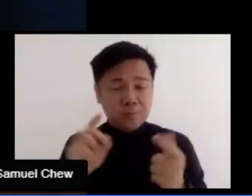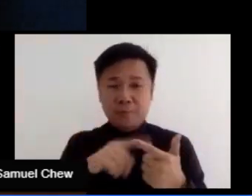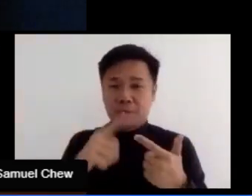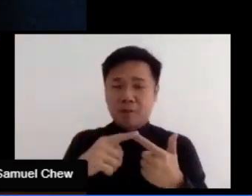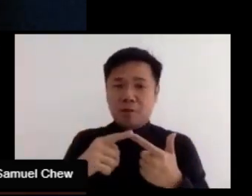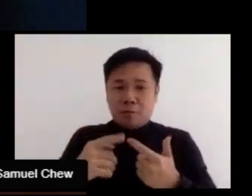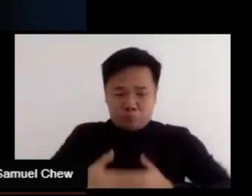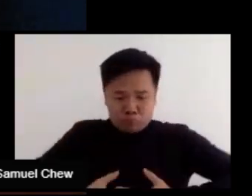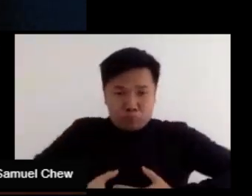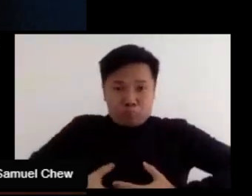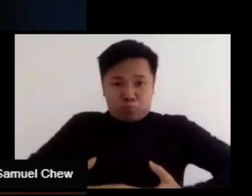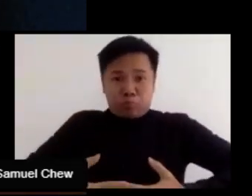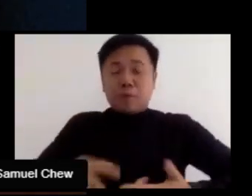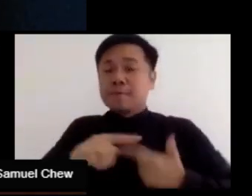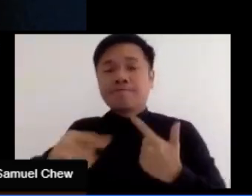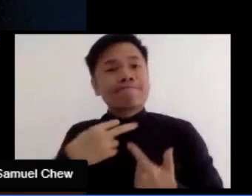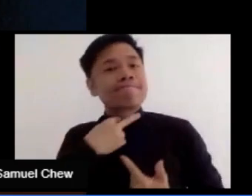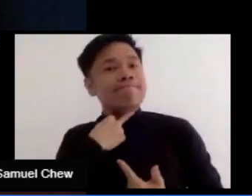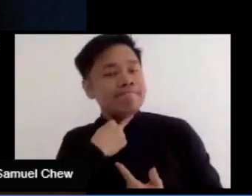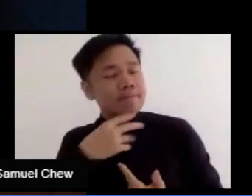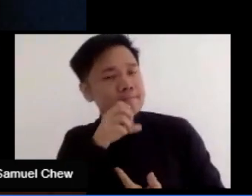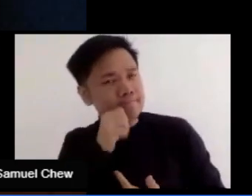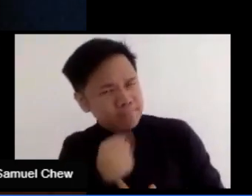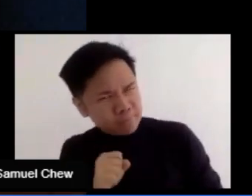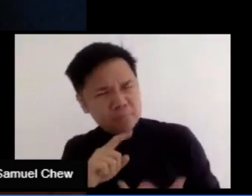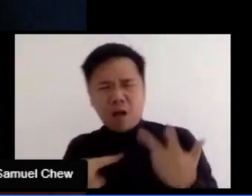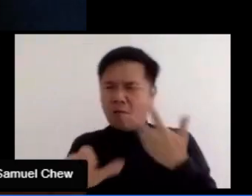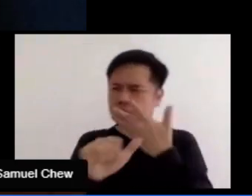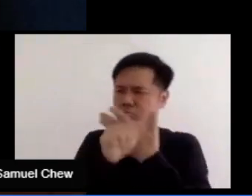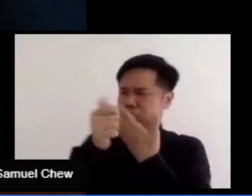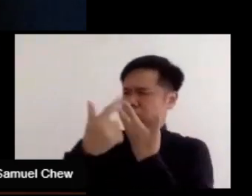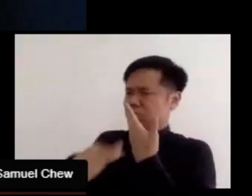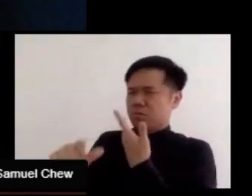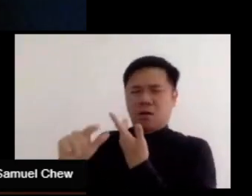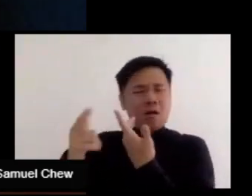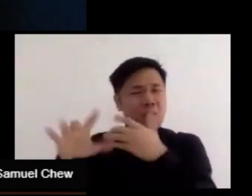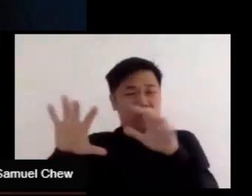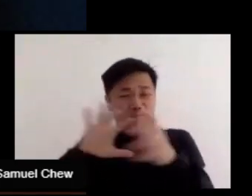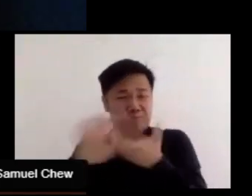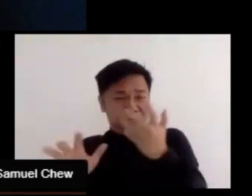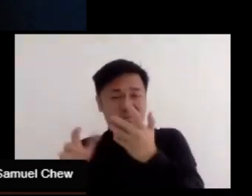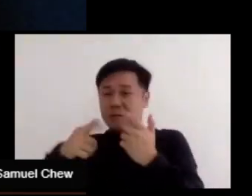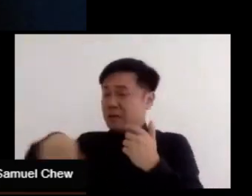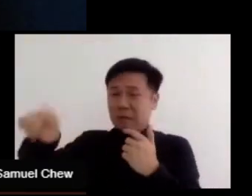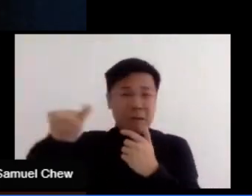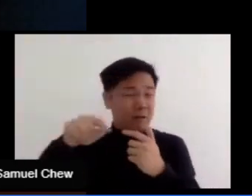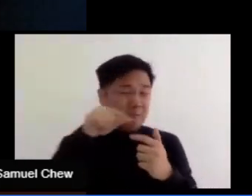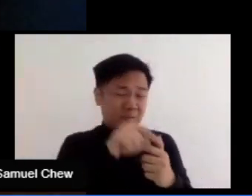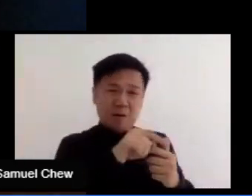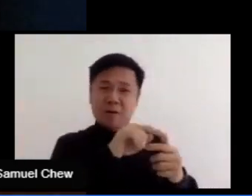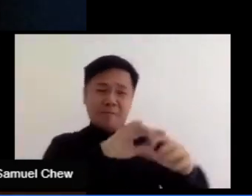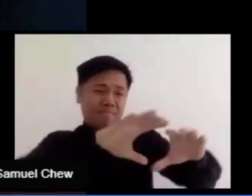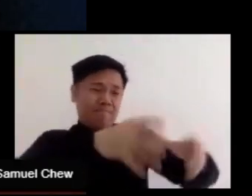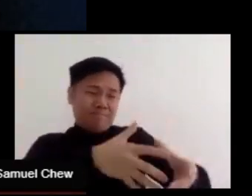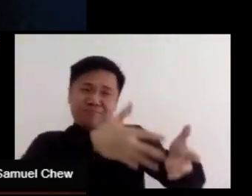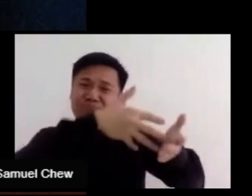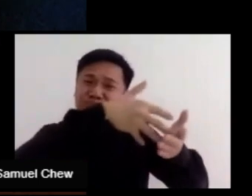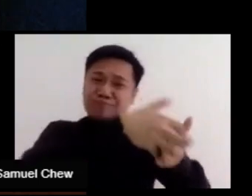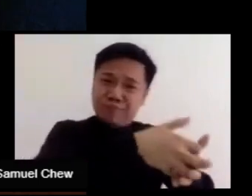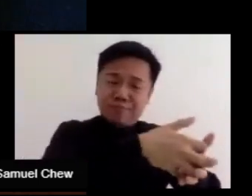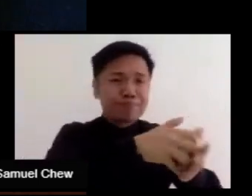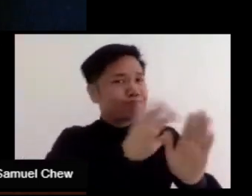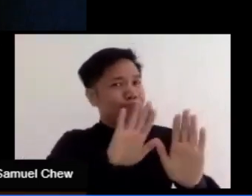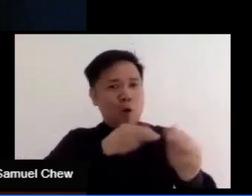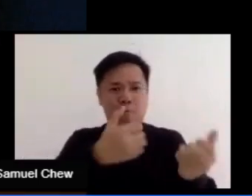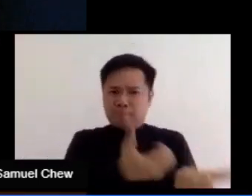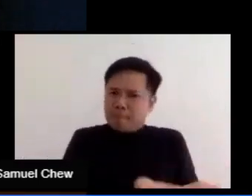Pregnancy, old age, disability, or an injury do not push people into vulnerability. Achieving the SDGs requires